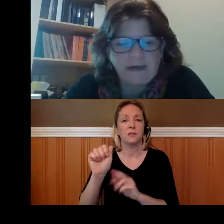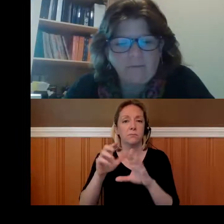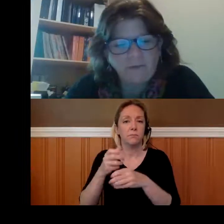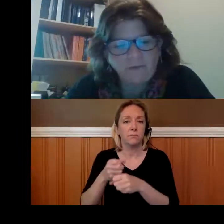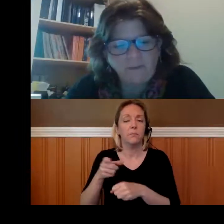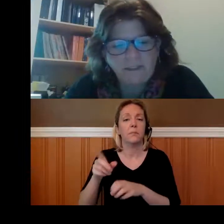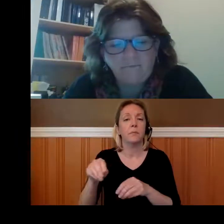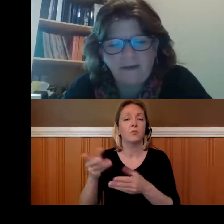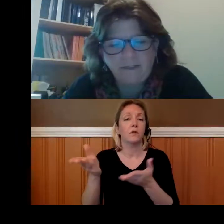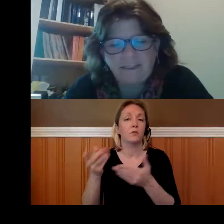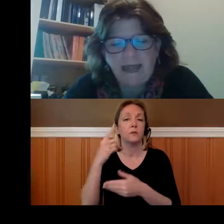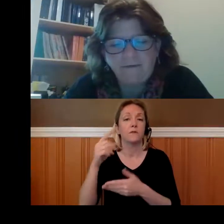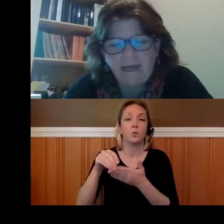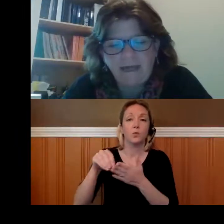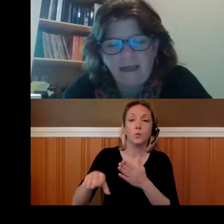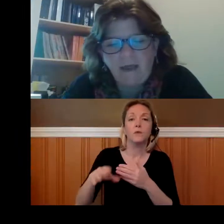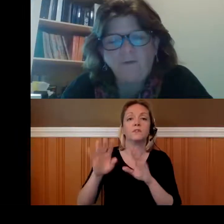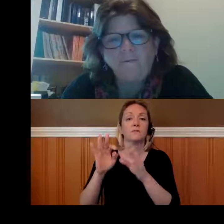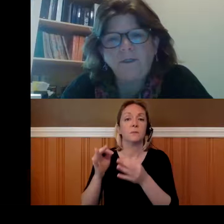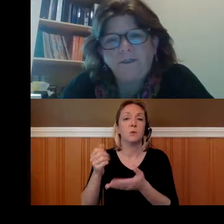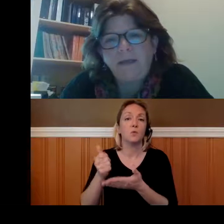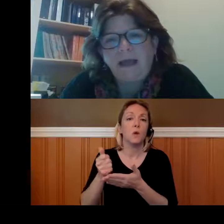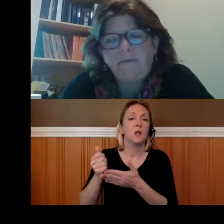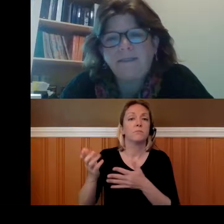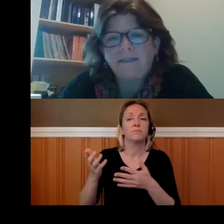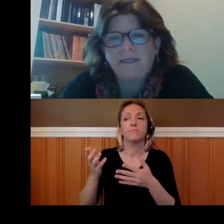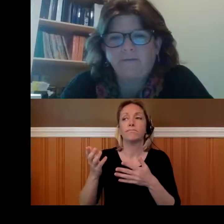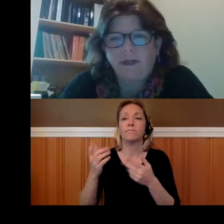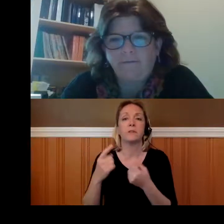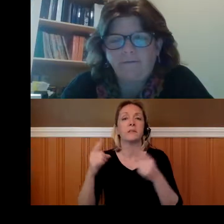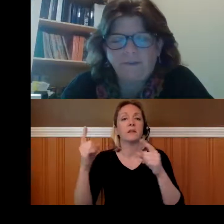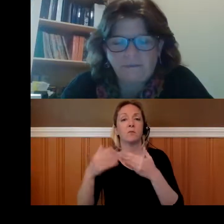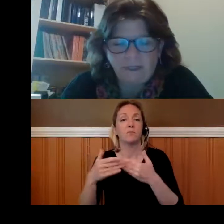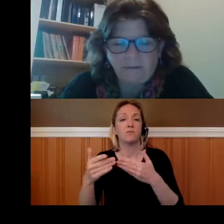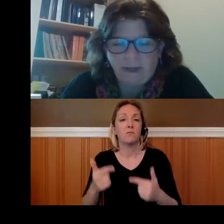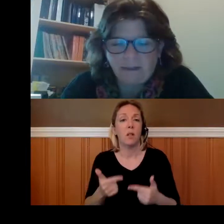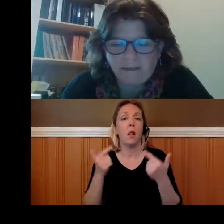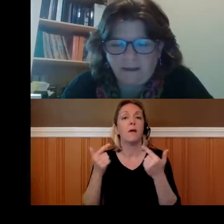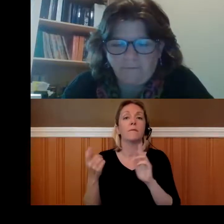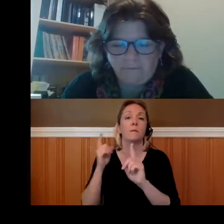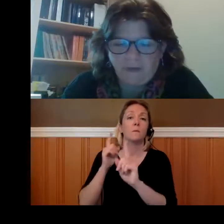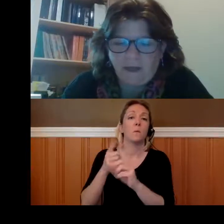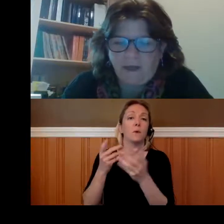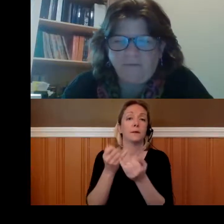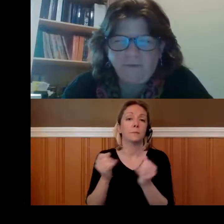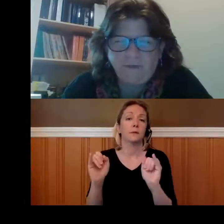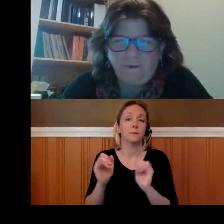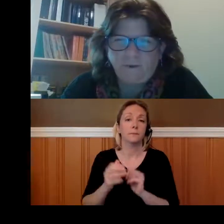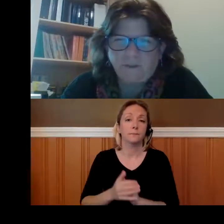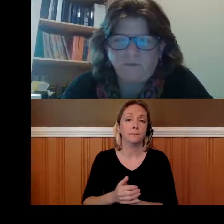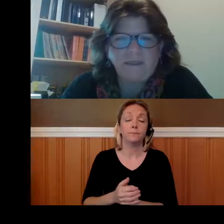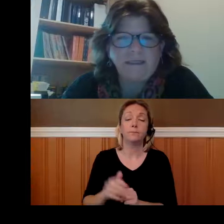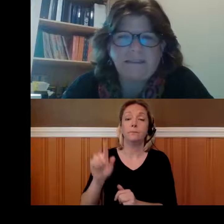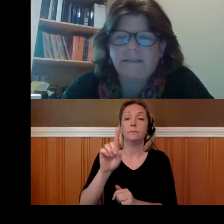that help the students and their families navigate or have a successful life, to be independent in life. They're really focused